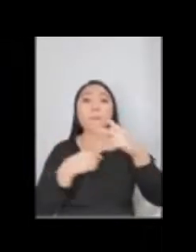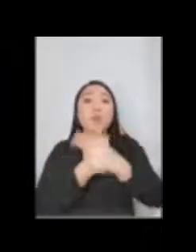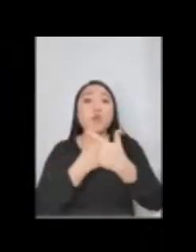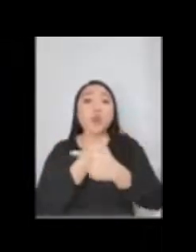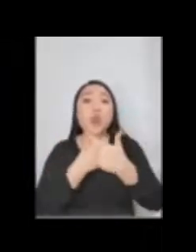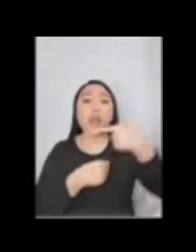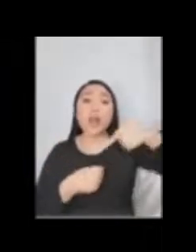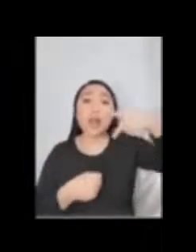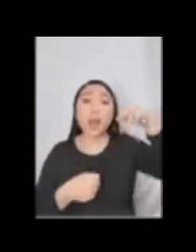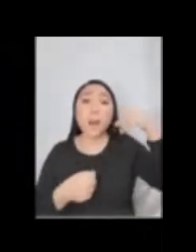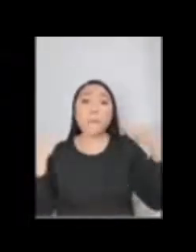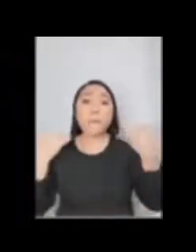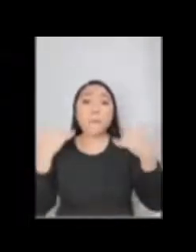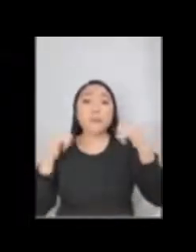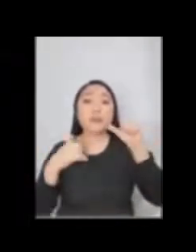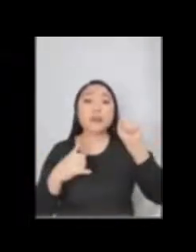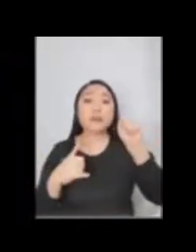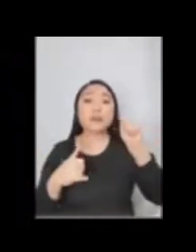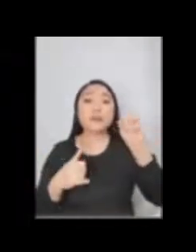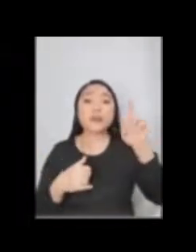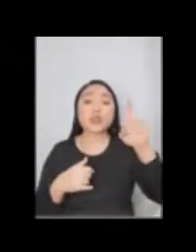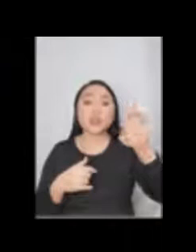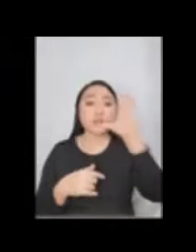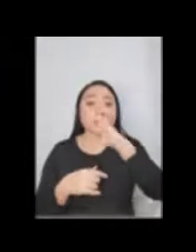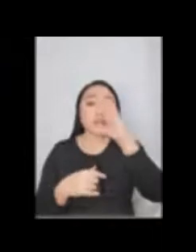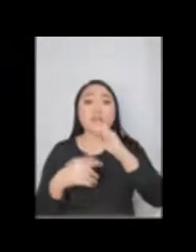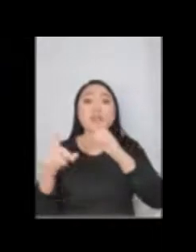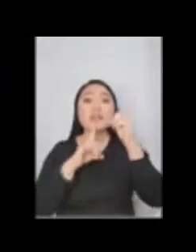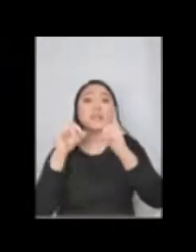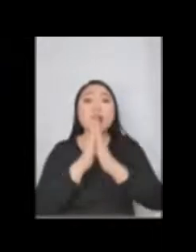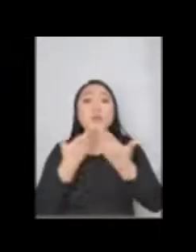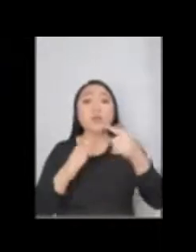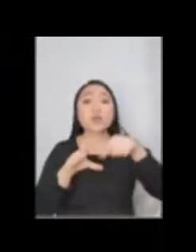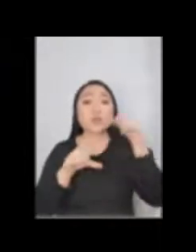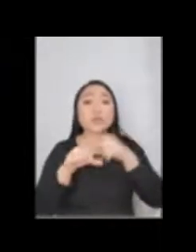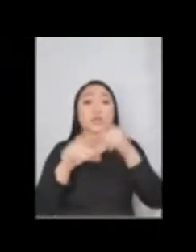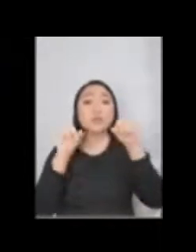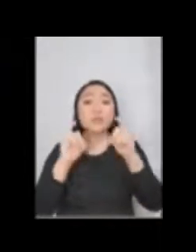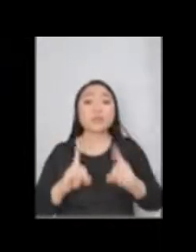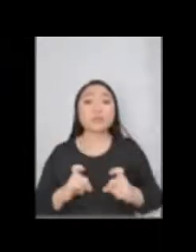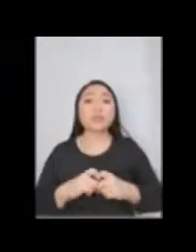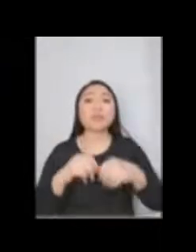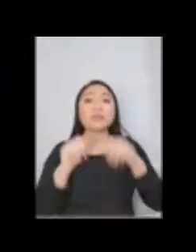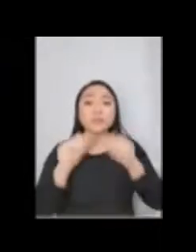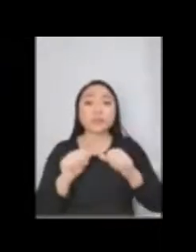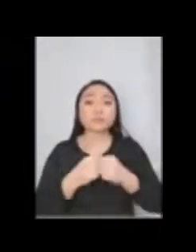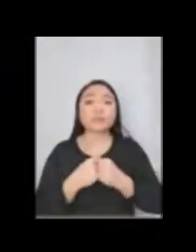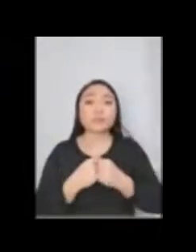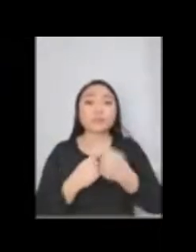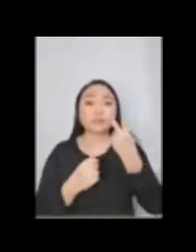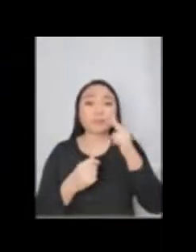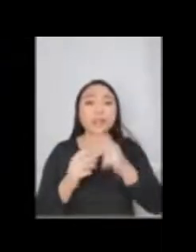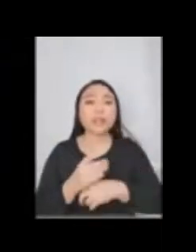install. So it's only 4.2 MB. So maliit lang po siya talaga. Magandang libangan